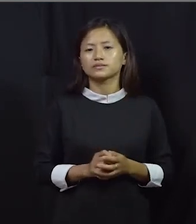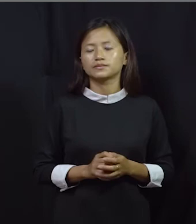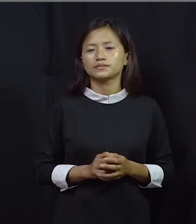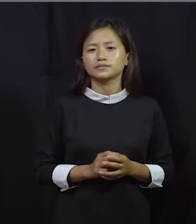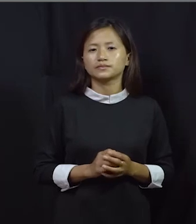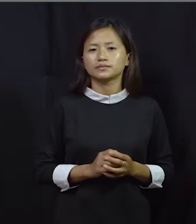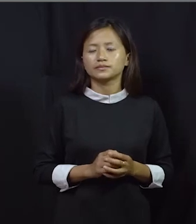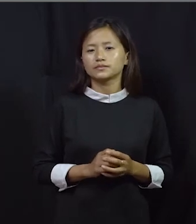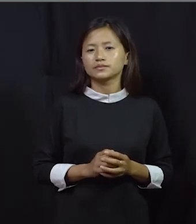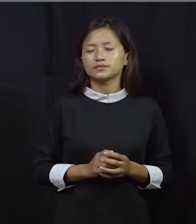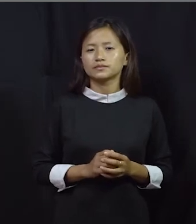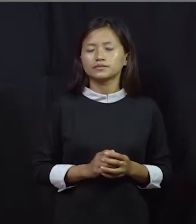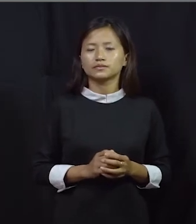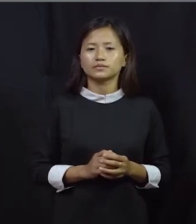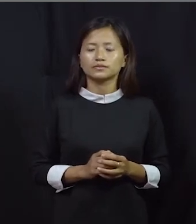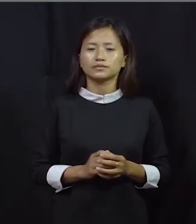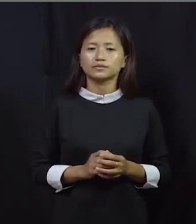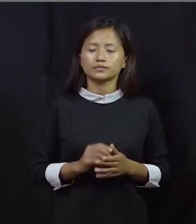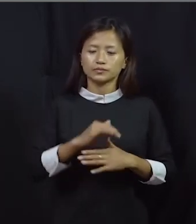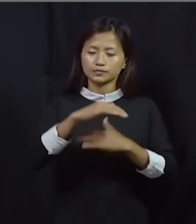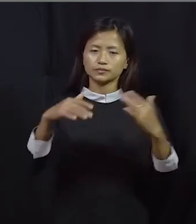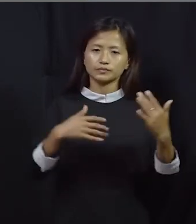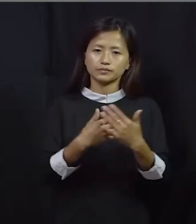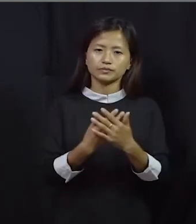So of all these,